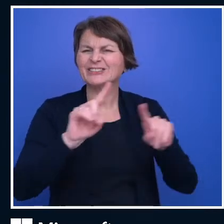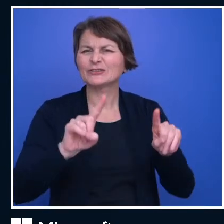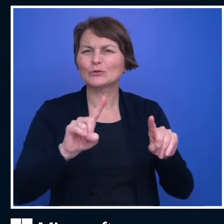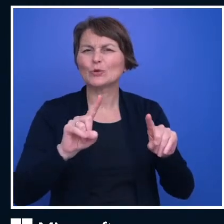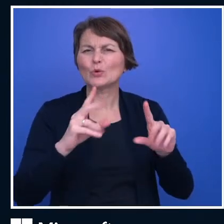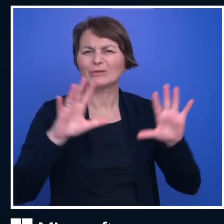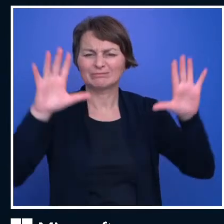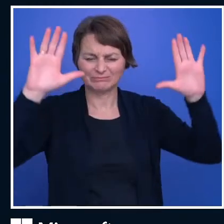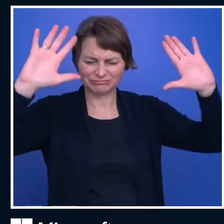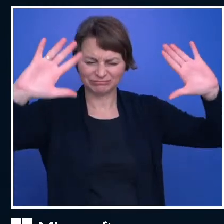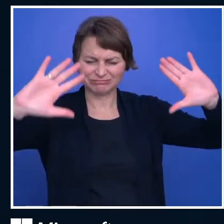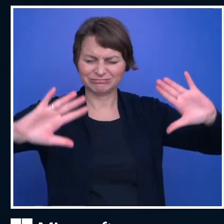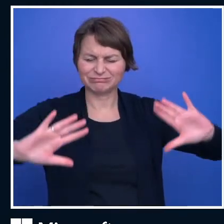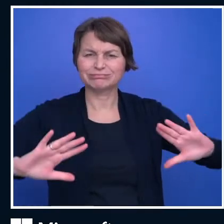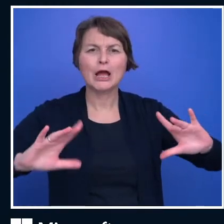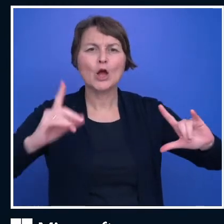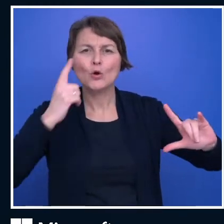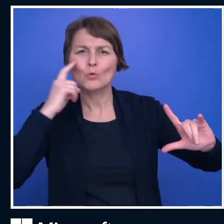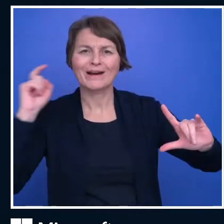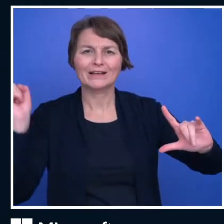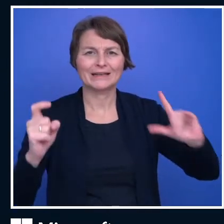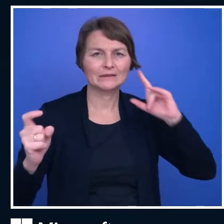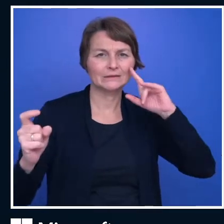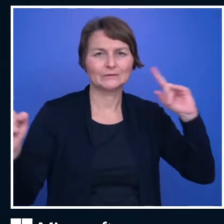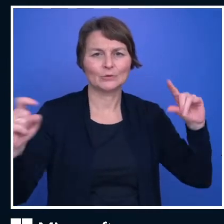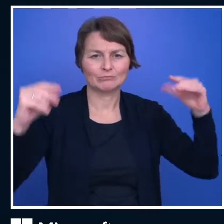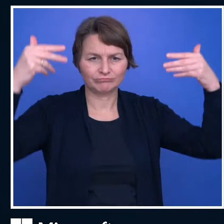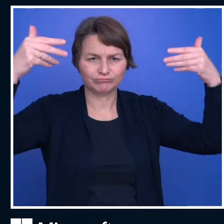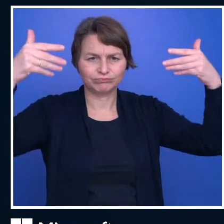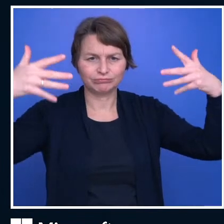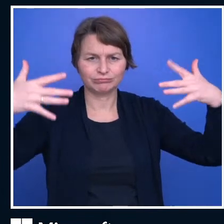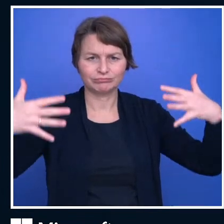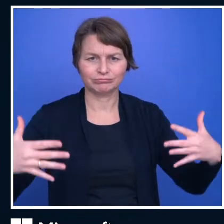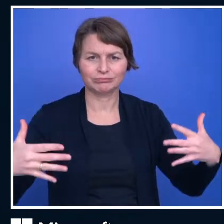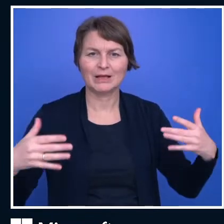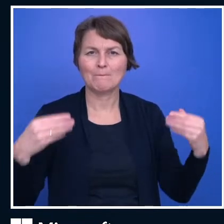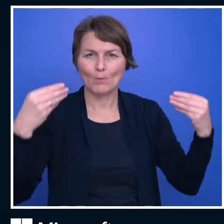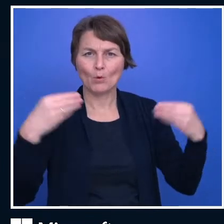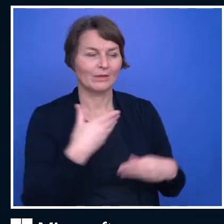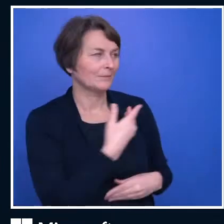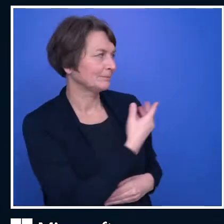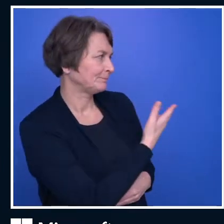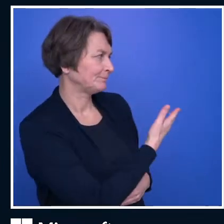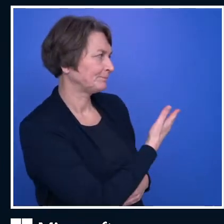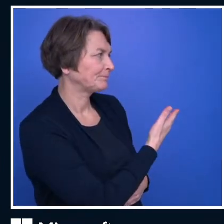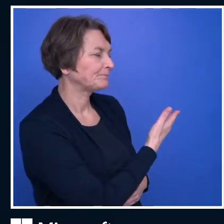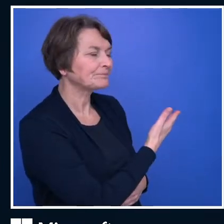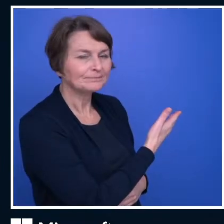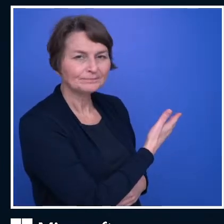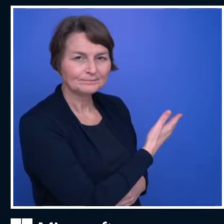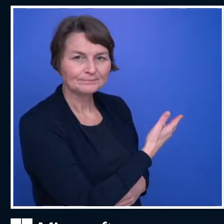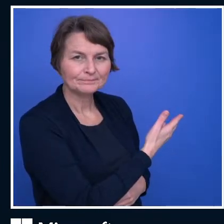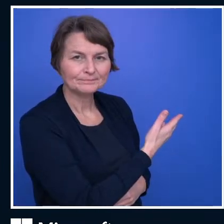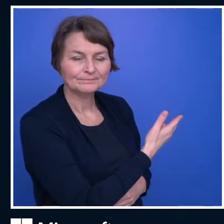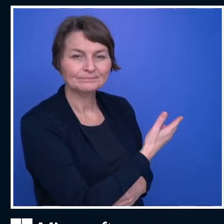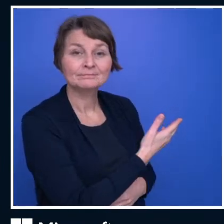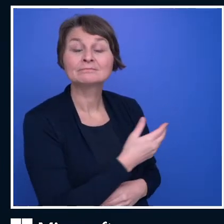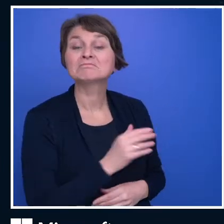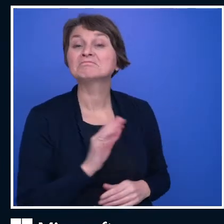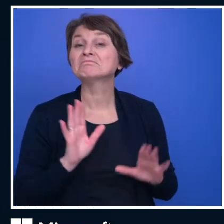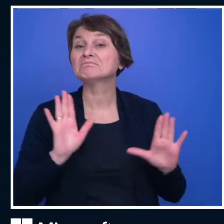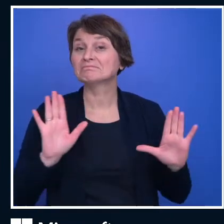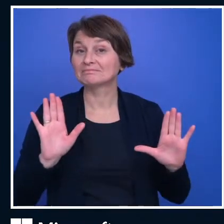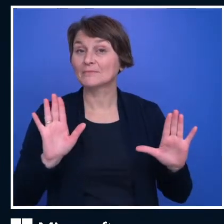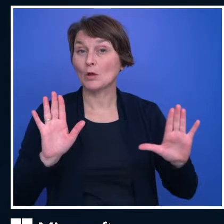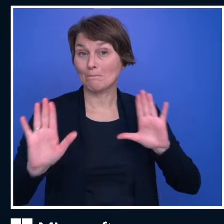on cognitive services. That is the OCR API and the read API. Both of them, well, technically speaking, they both work the